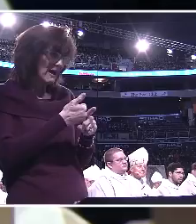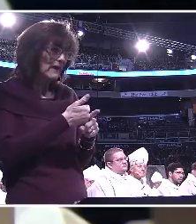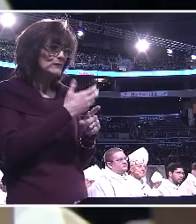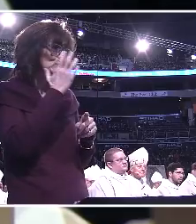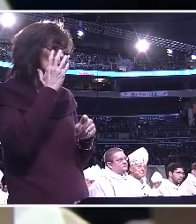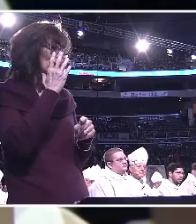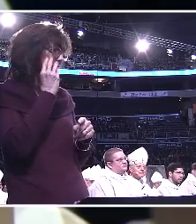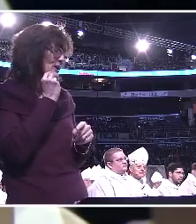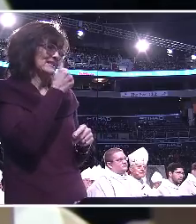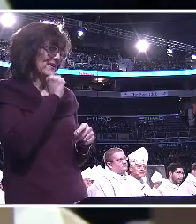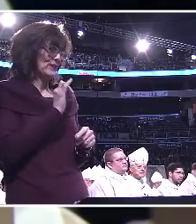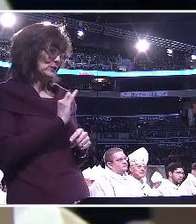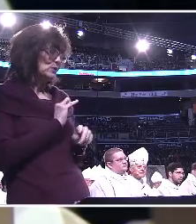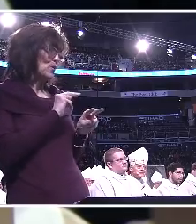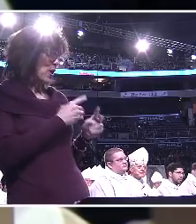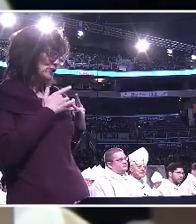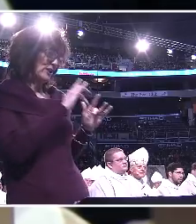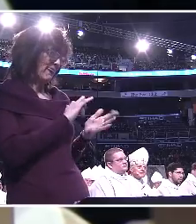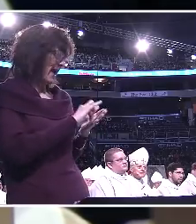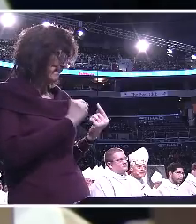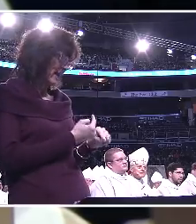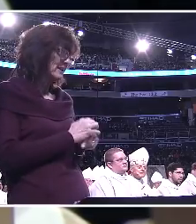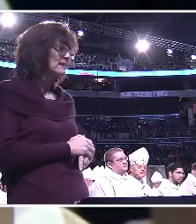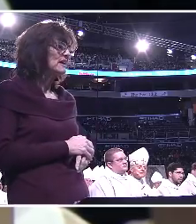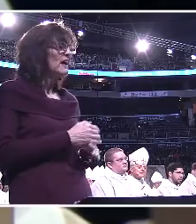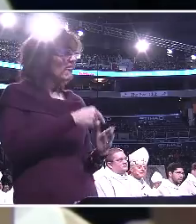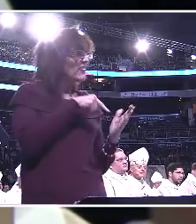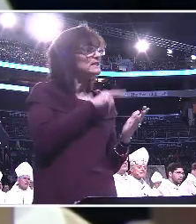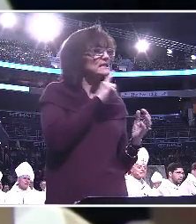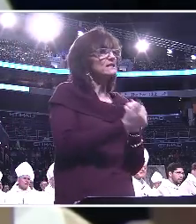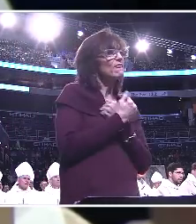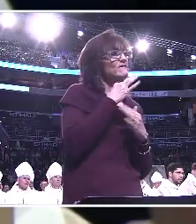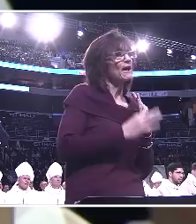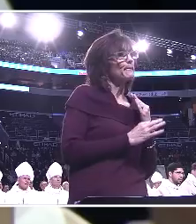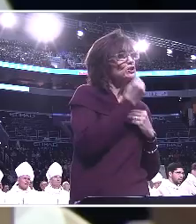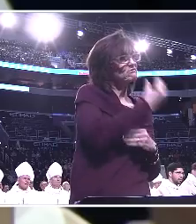suffer." This, they said about abortion, this is the loving option.